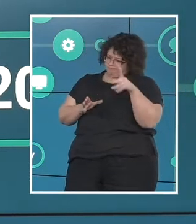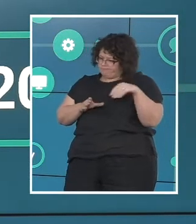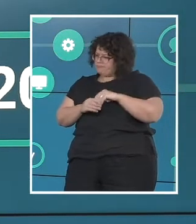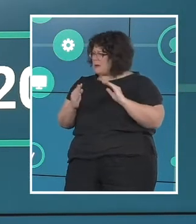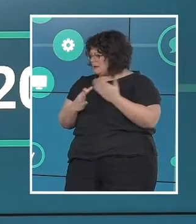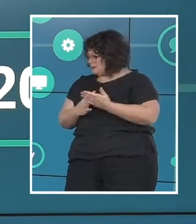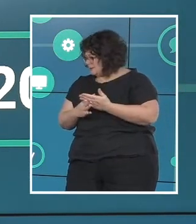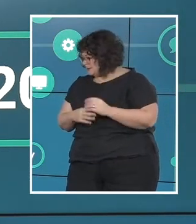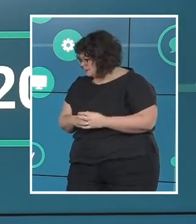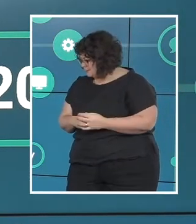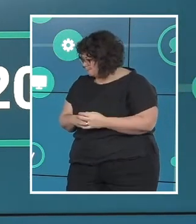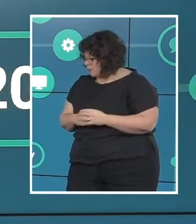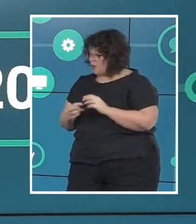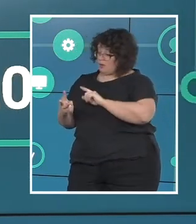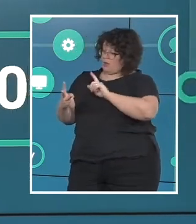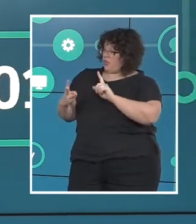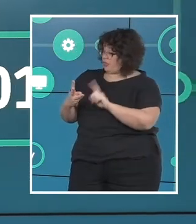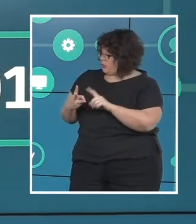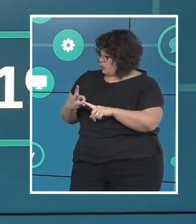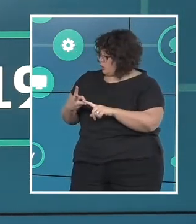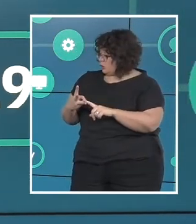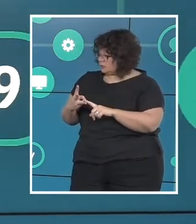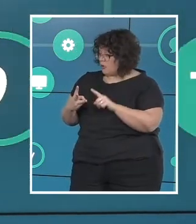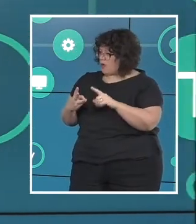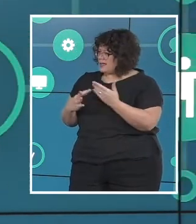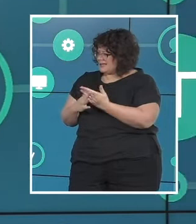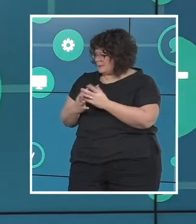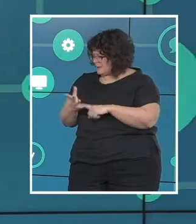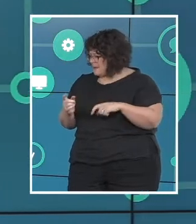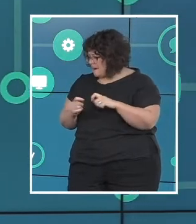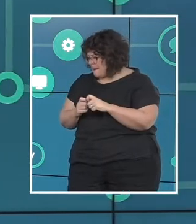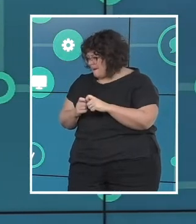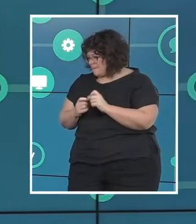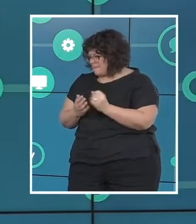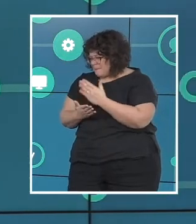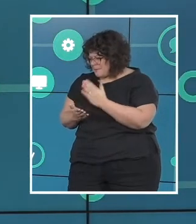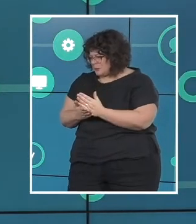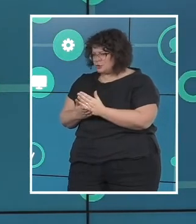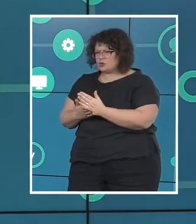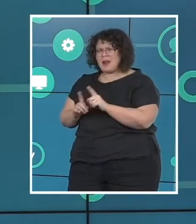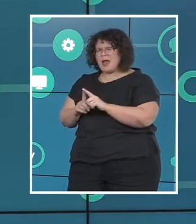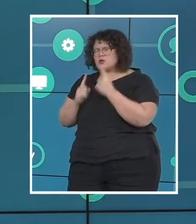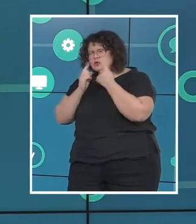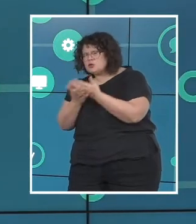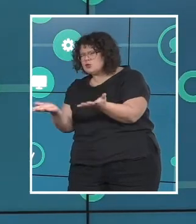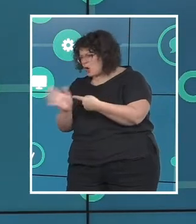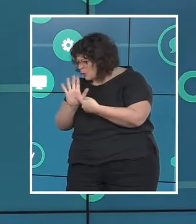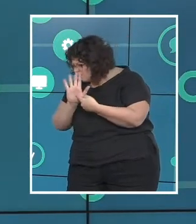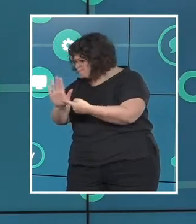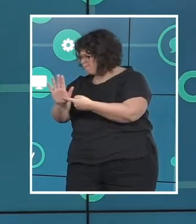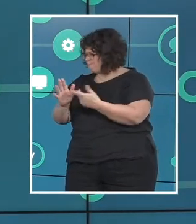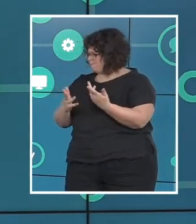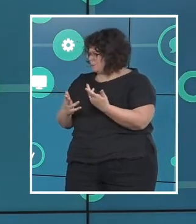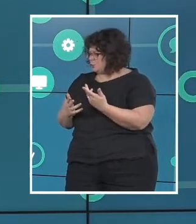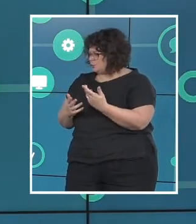feedback on all of our apps and websites. We also invite all different companies and advocacy groups to come visit. We